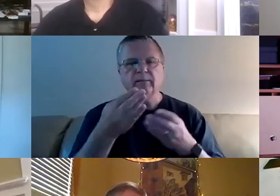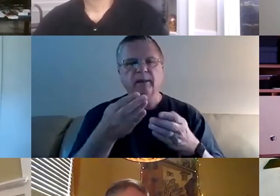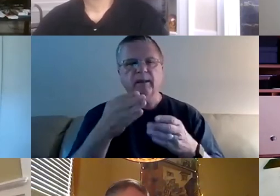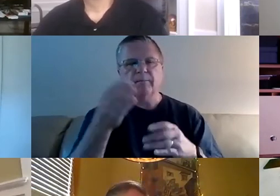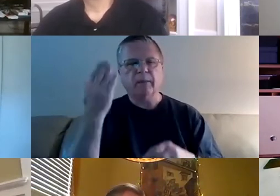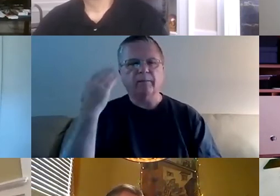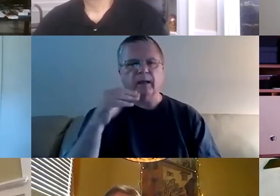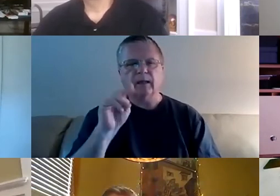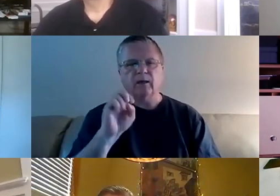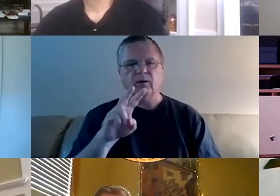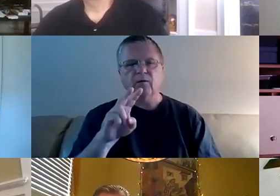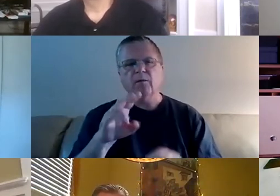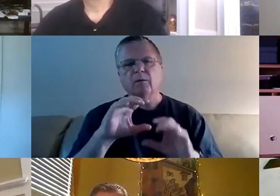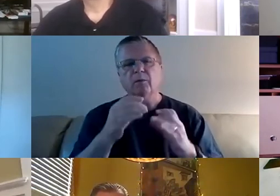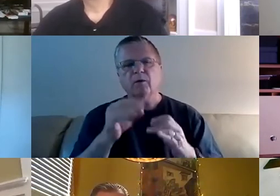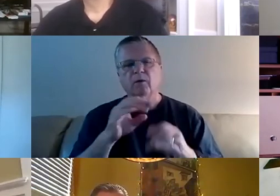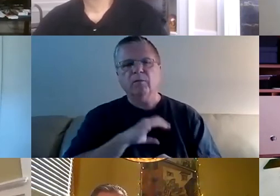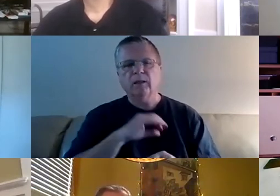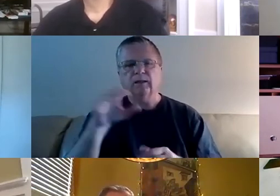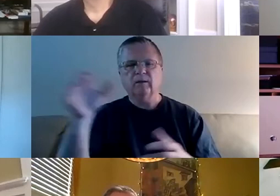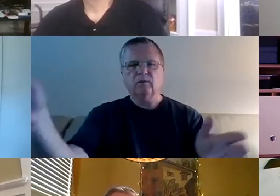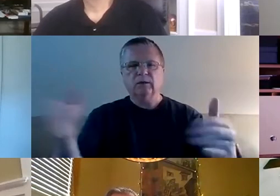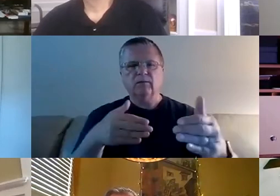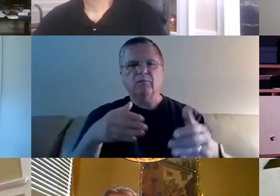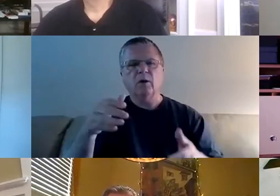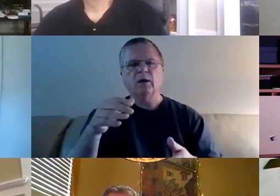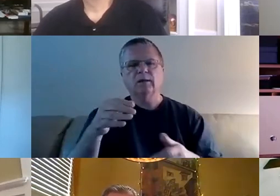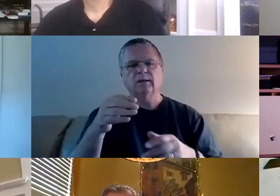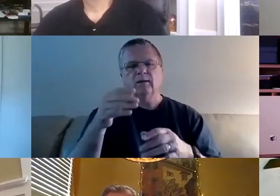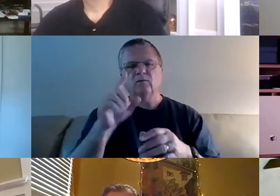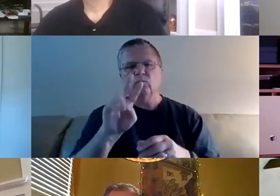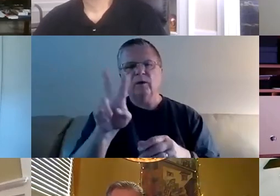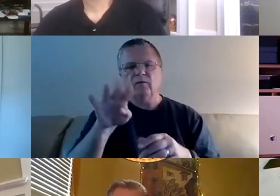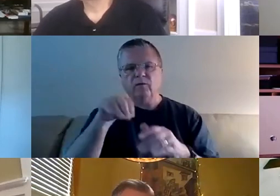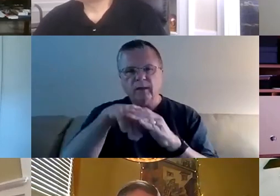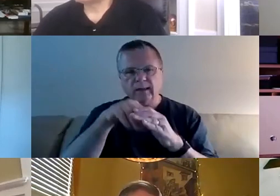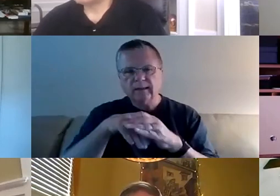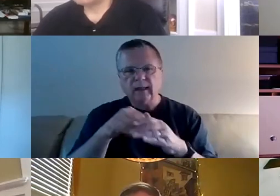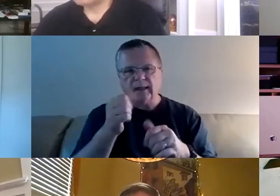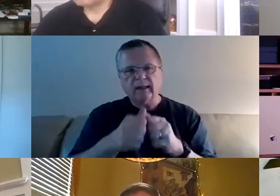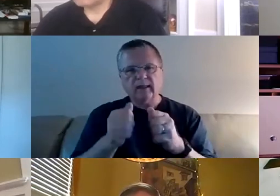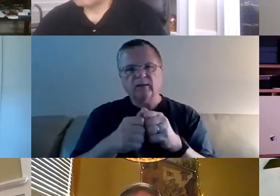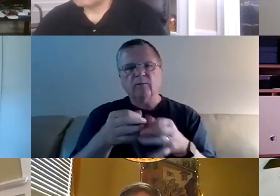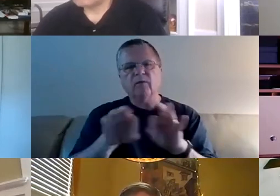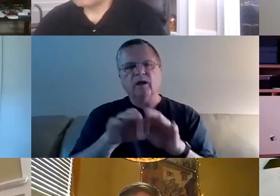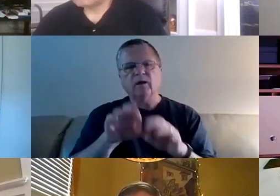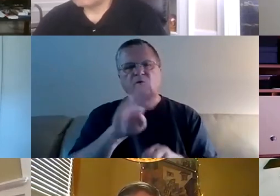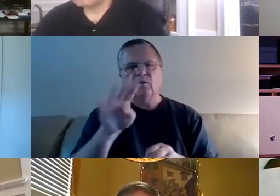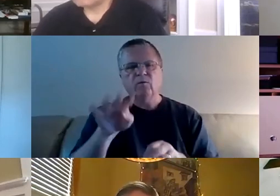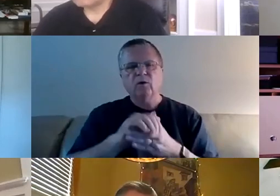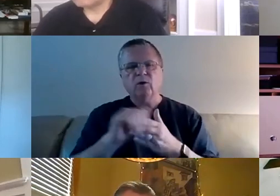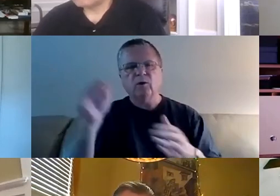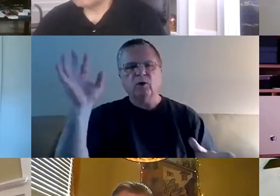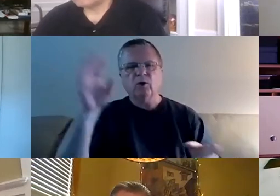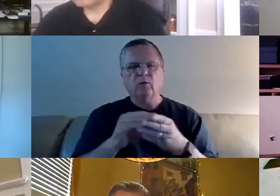of Police received a box of 24 individual boxes, each valued at $44, with a total value